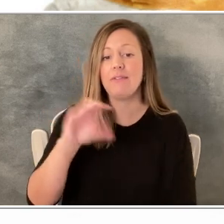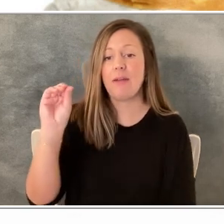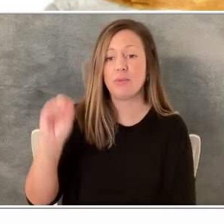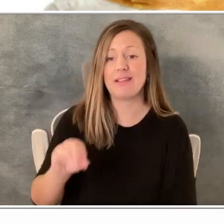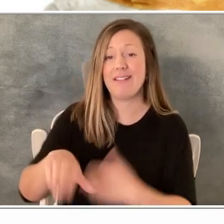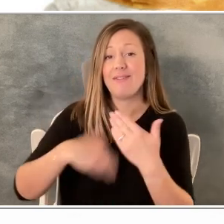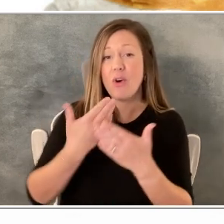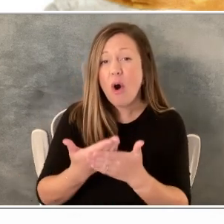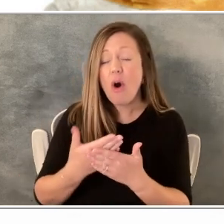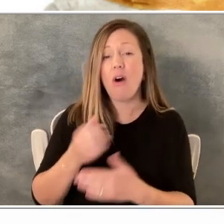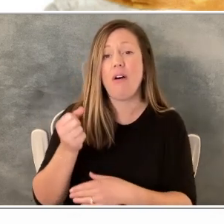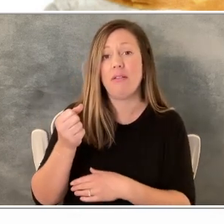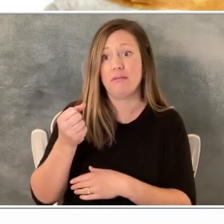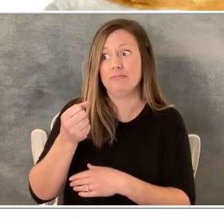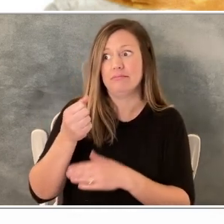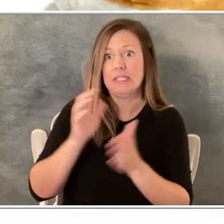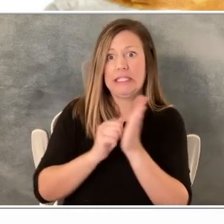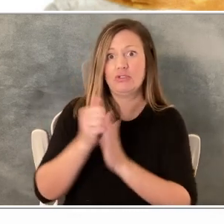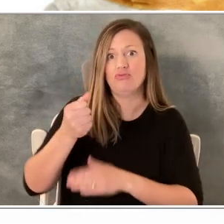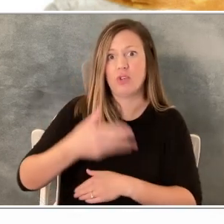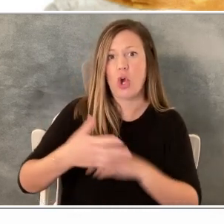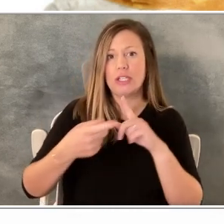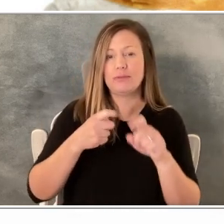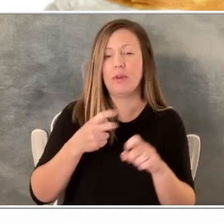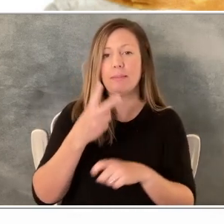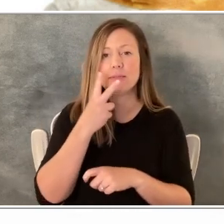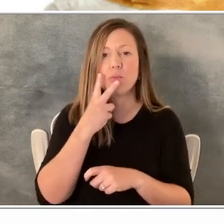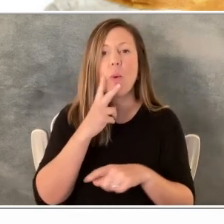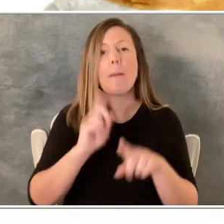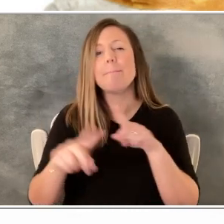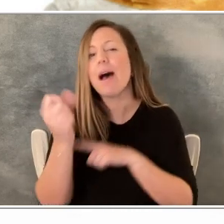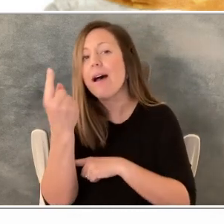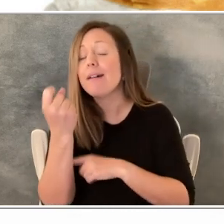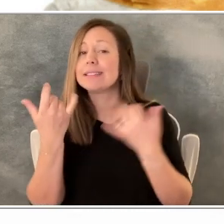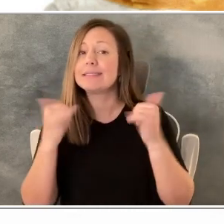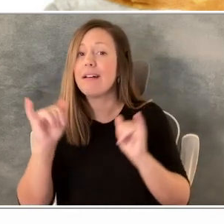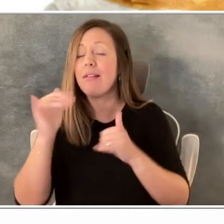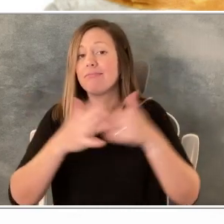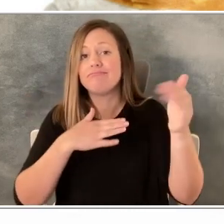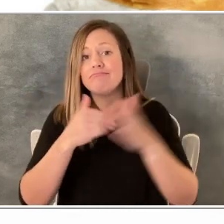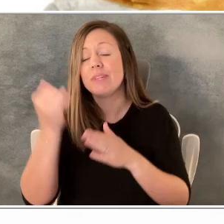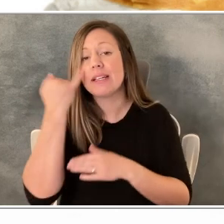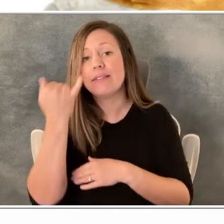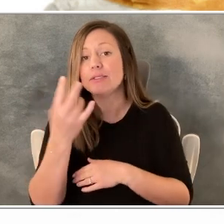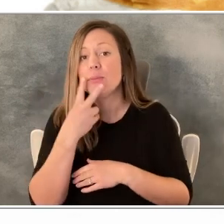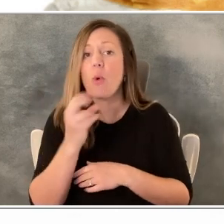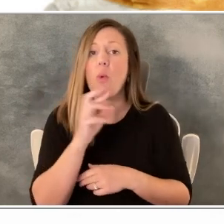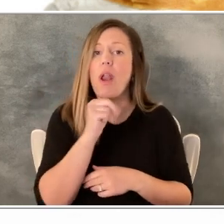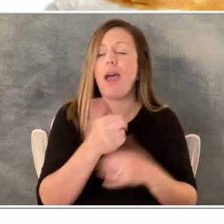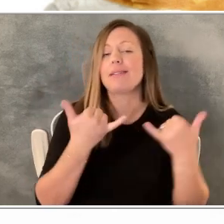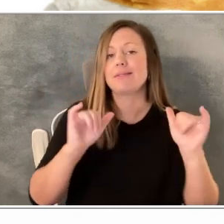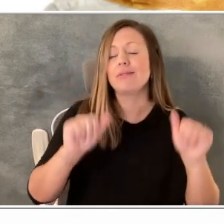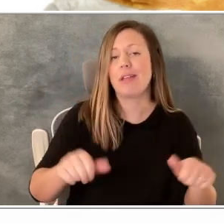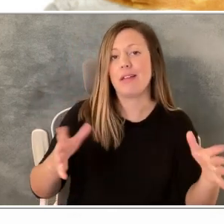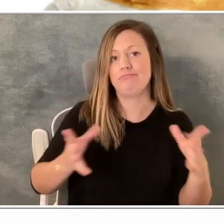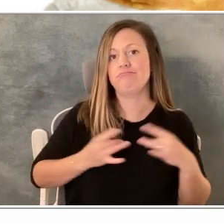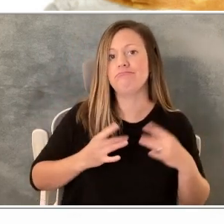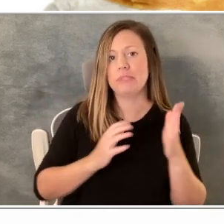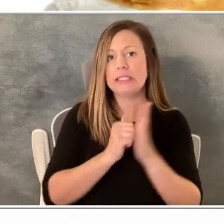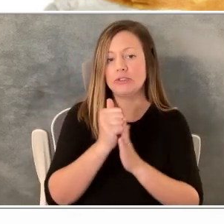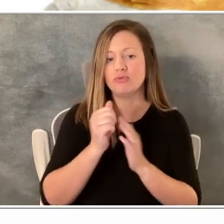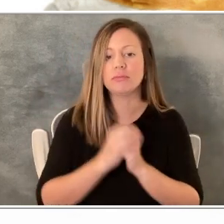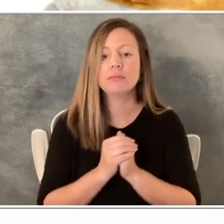by smoking, although it's still possible for non-smokers to get lung cancer. On the brighter side, though, as tobacco